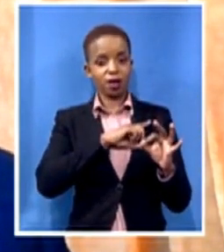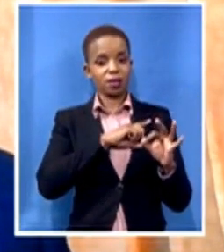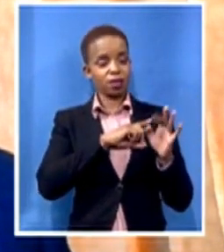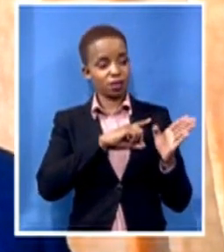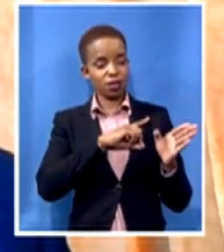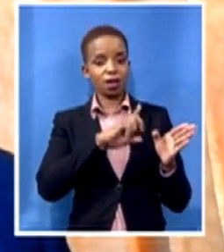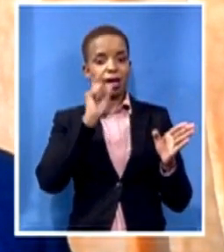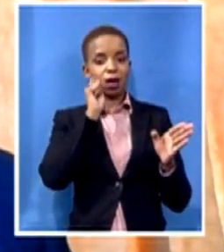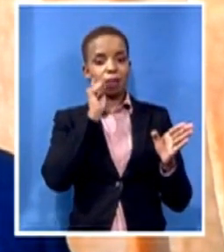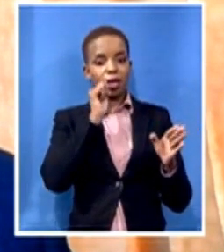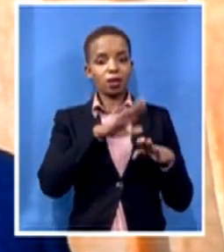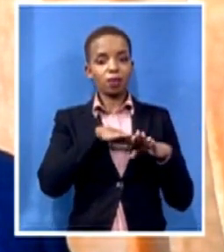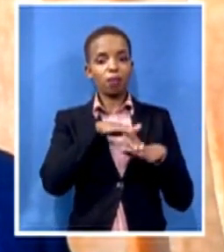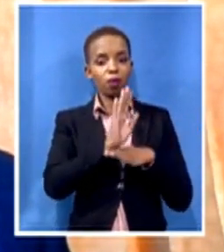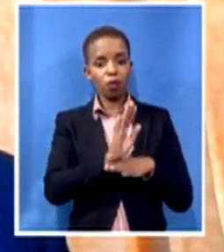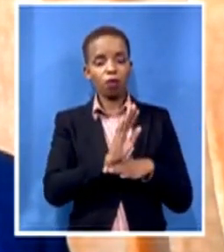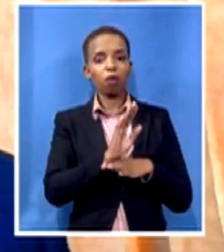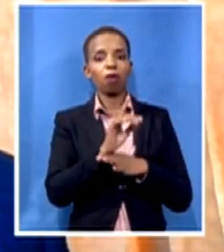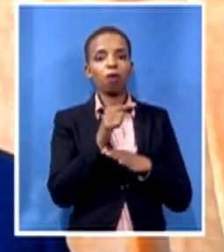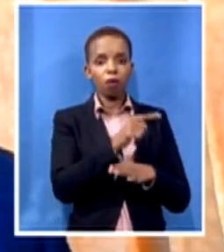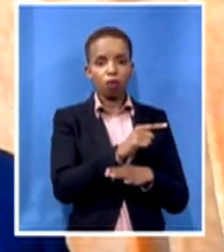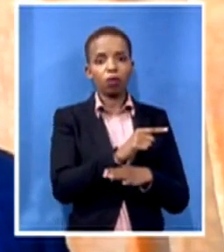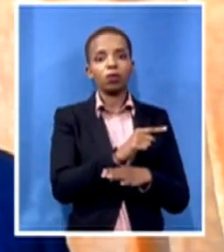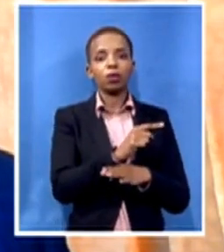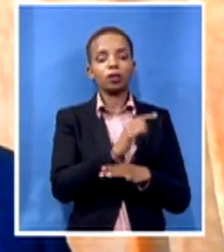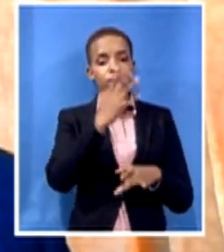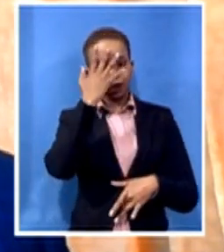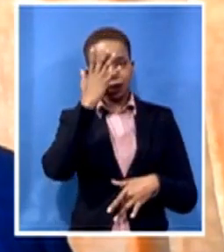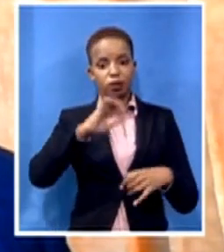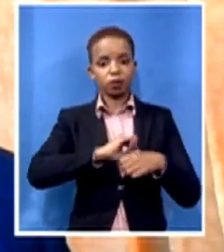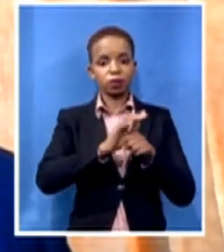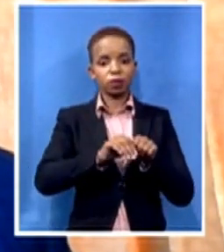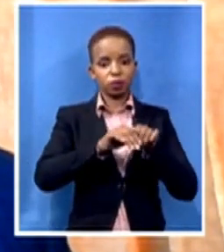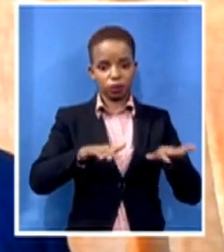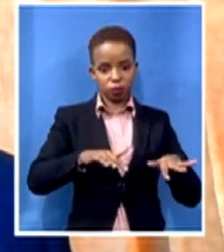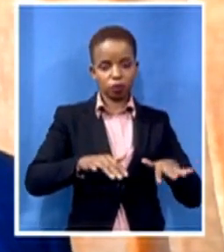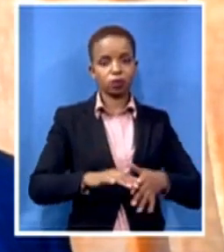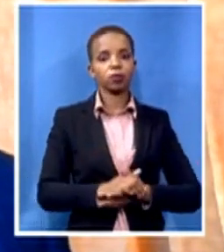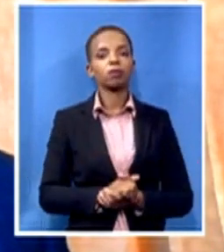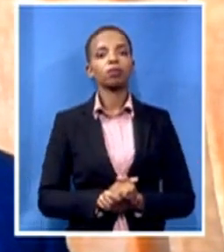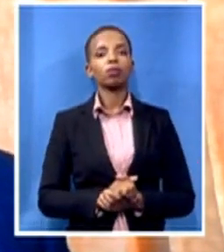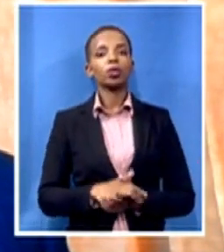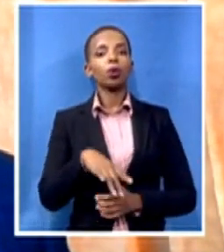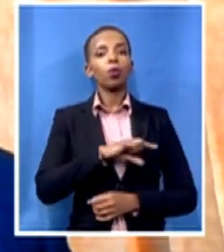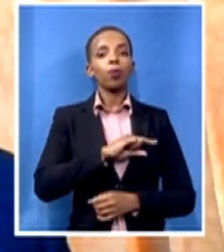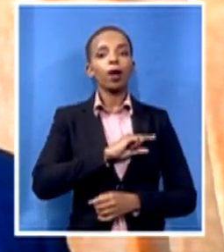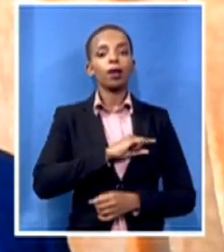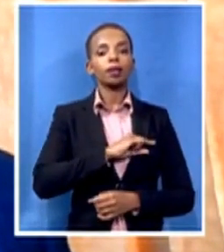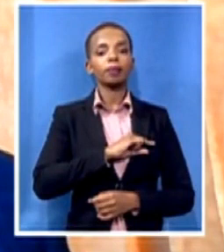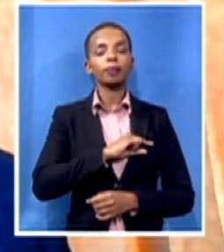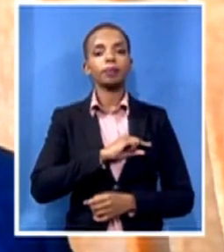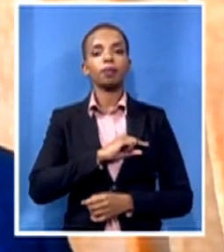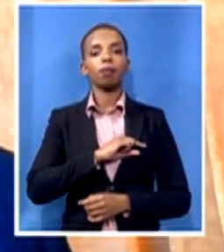worst outcome of COVID-19 disease in men, because having high prevalence of infection